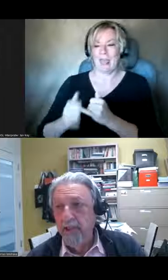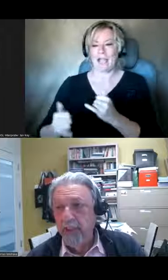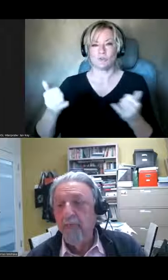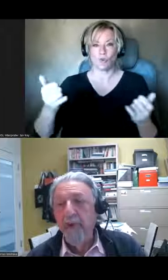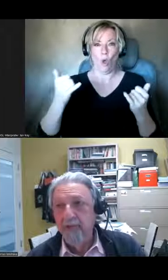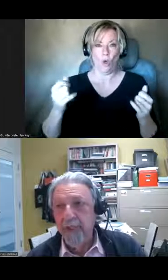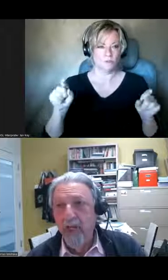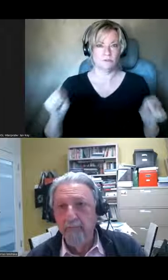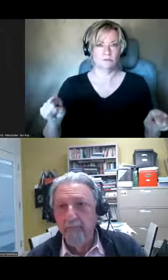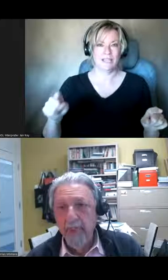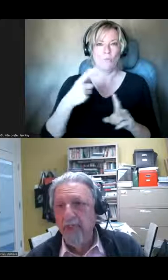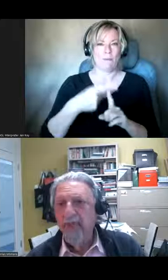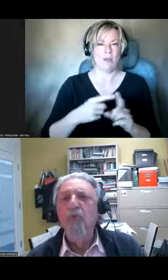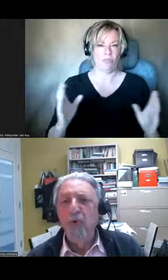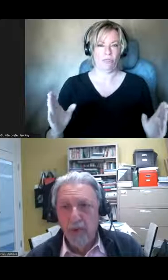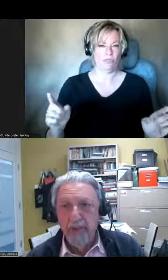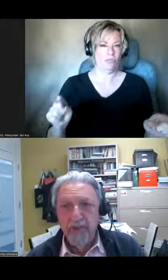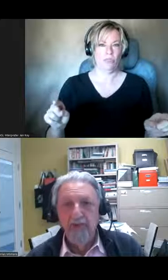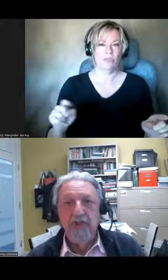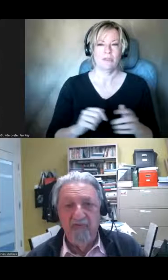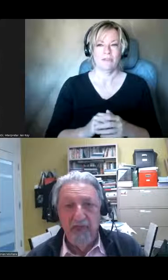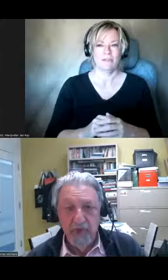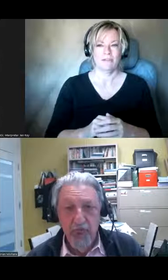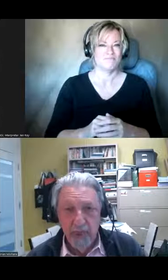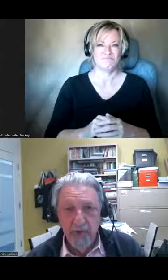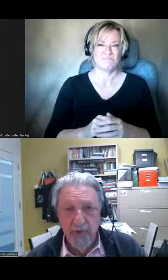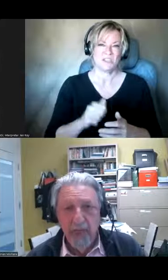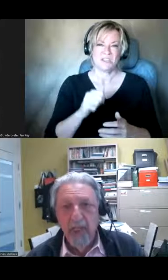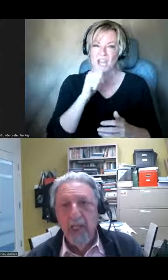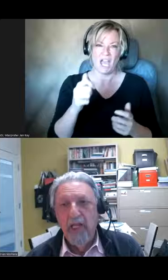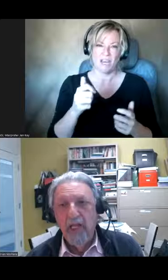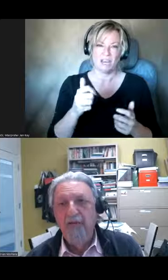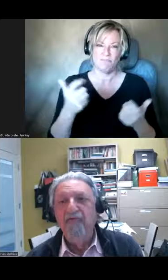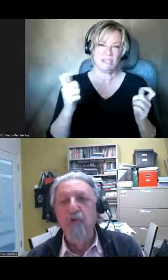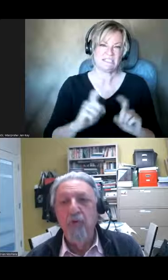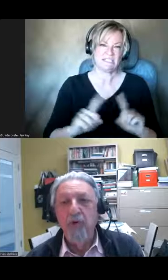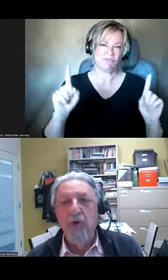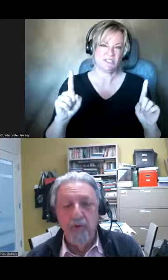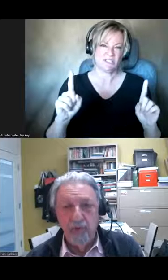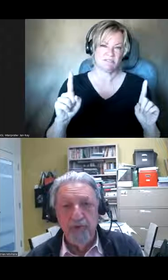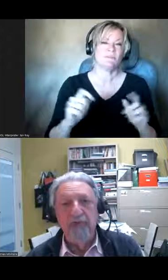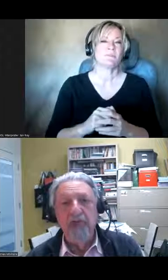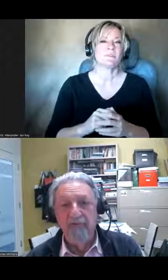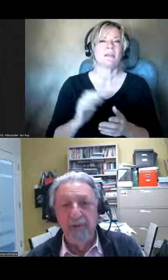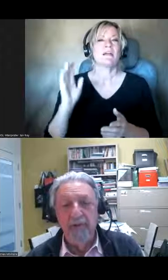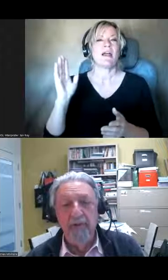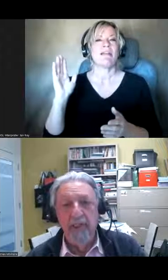basically, in a month's time, there weren't significant changes. Fewer callers